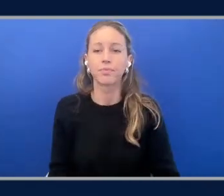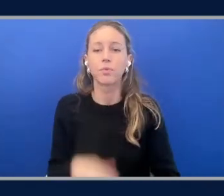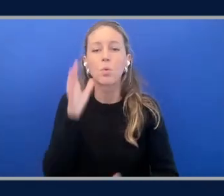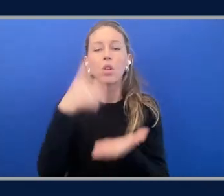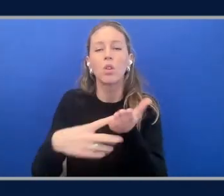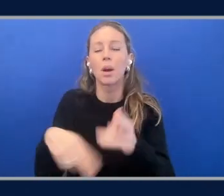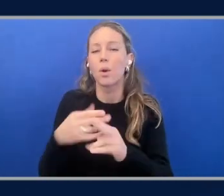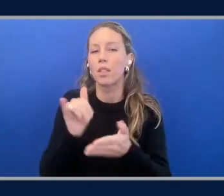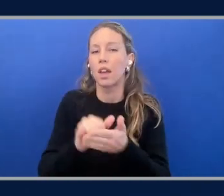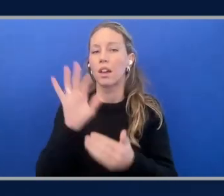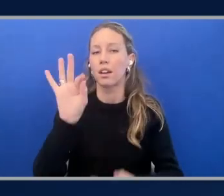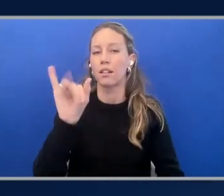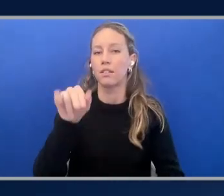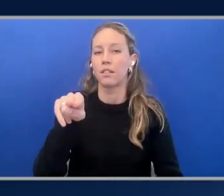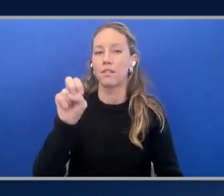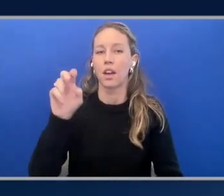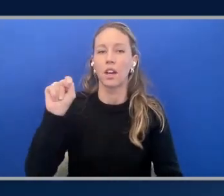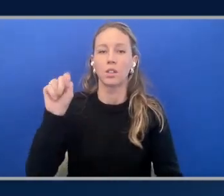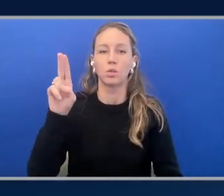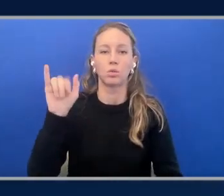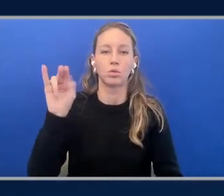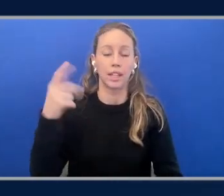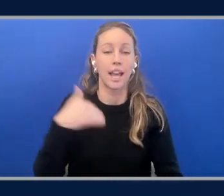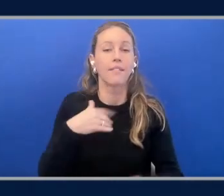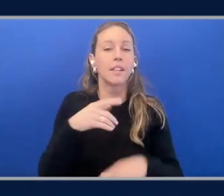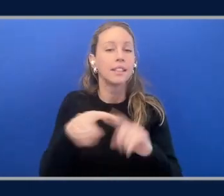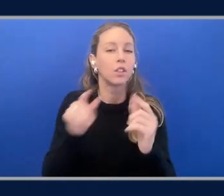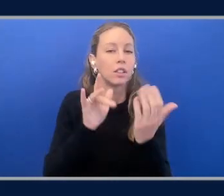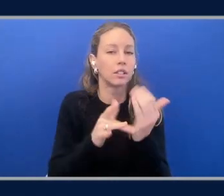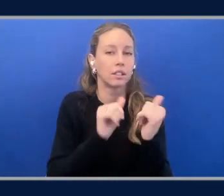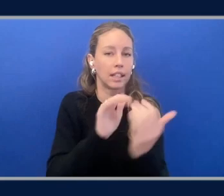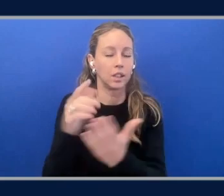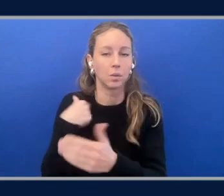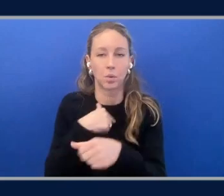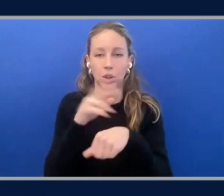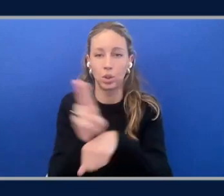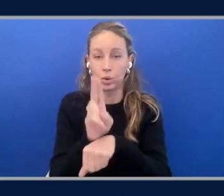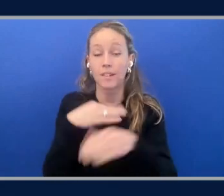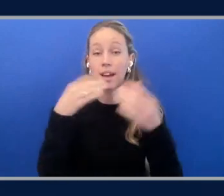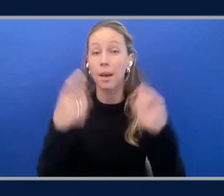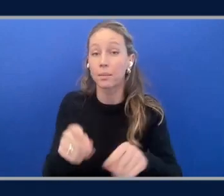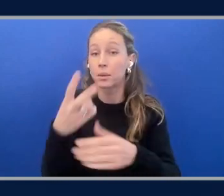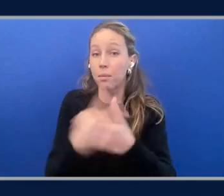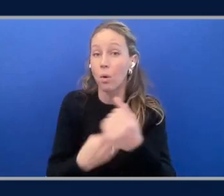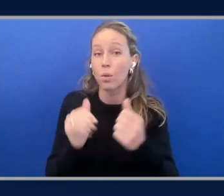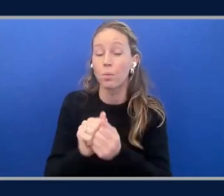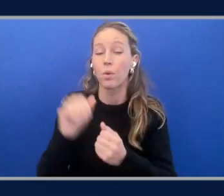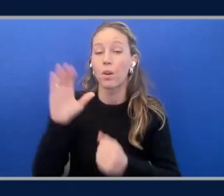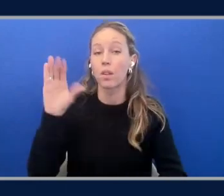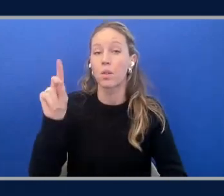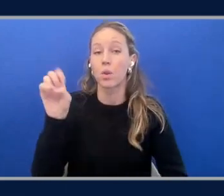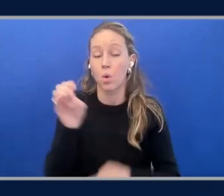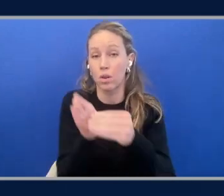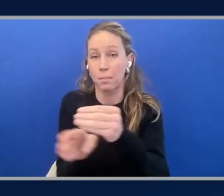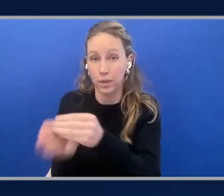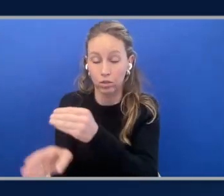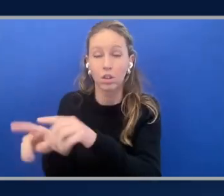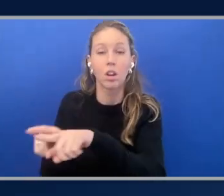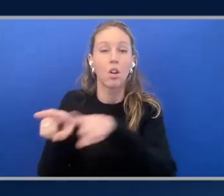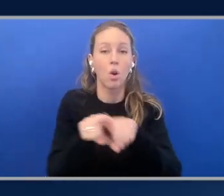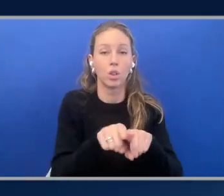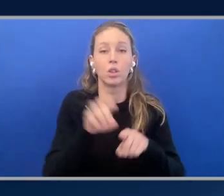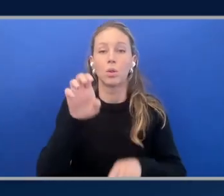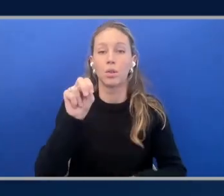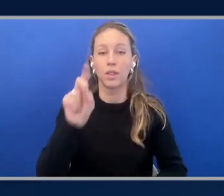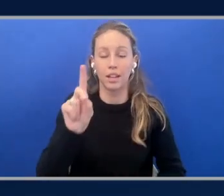fine-tuning. So there's a couple of different fine-tuning techniques that we do. It happens both on code completion as well as in chat.